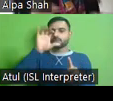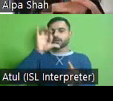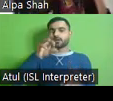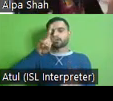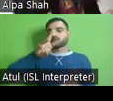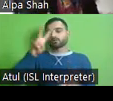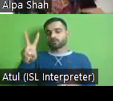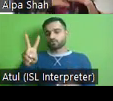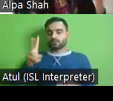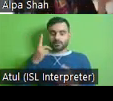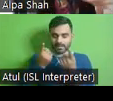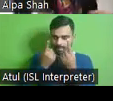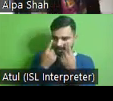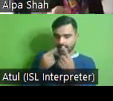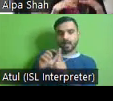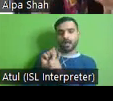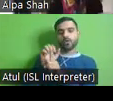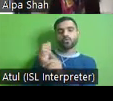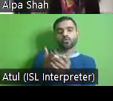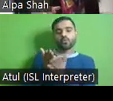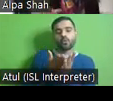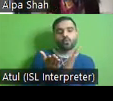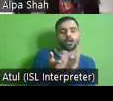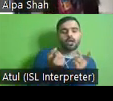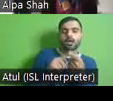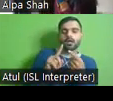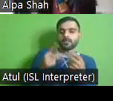1932, I could trace the ways in which it happens